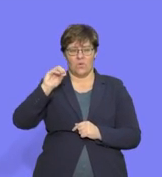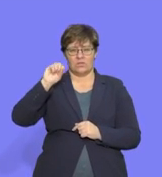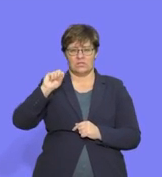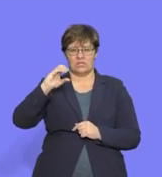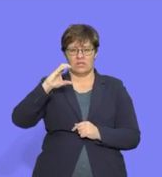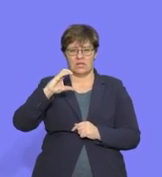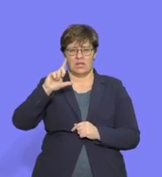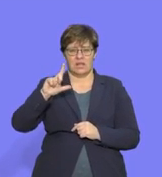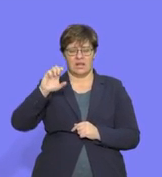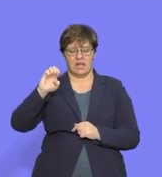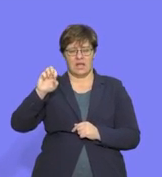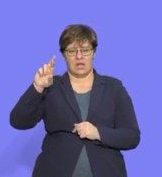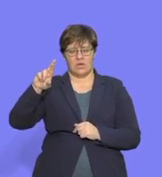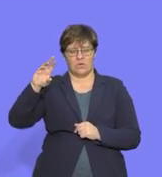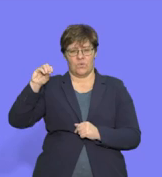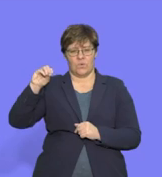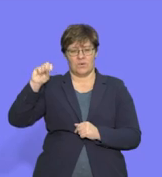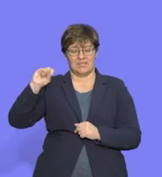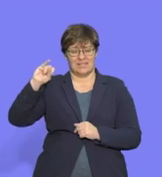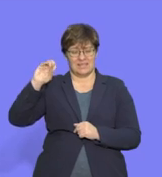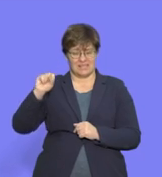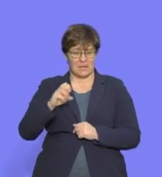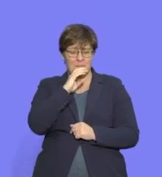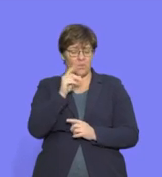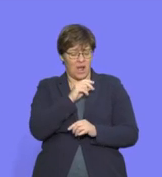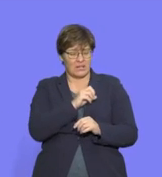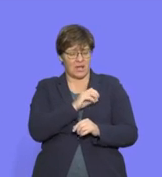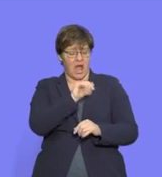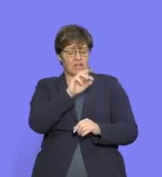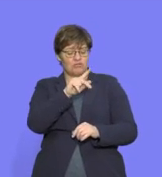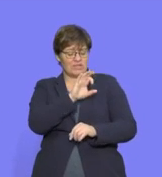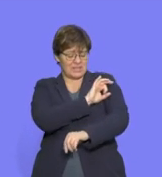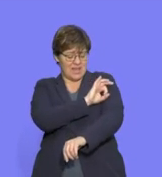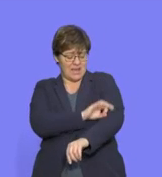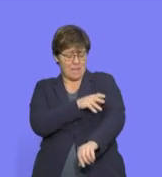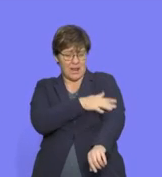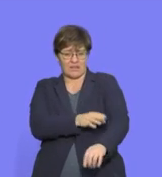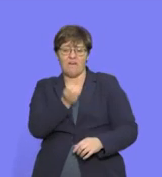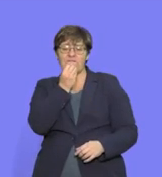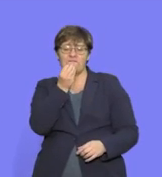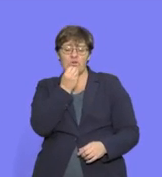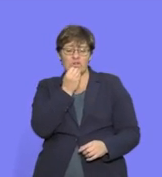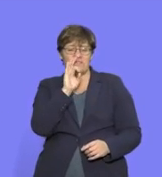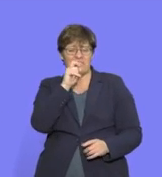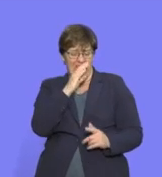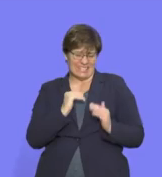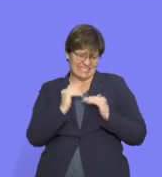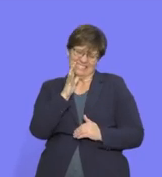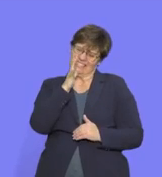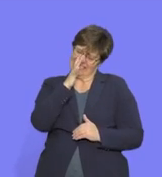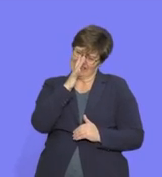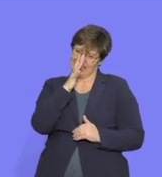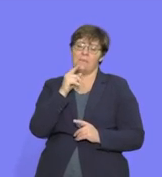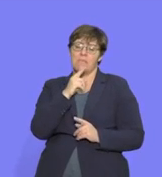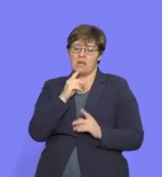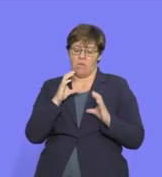happens here, can you see these are my arteries? And you see what I'm doing when I eat foods that are very high in fat? I